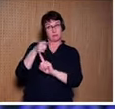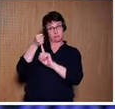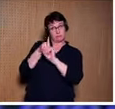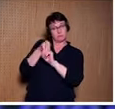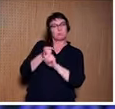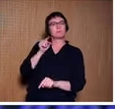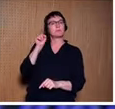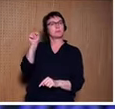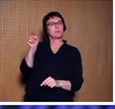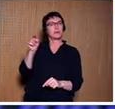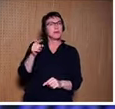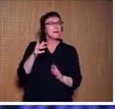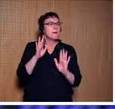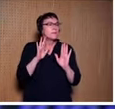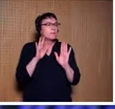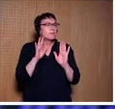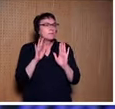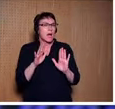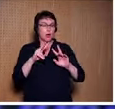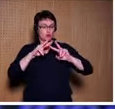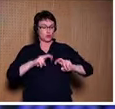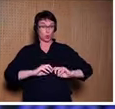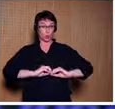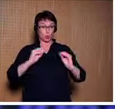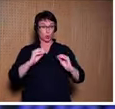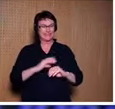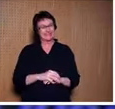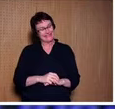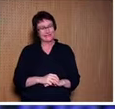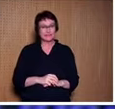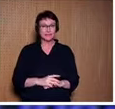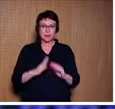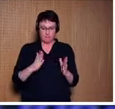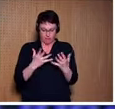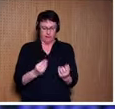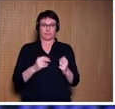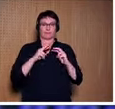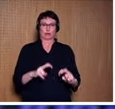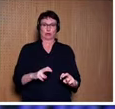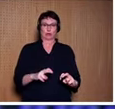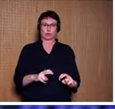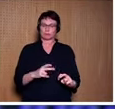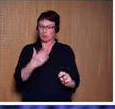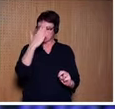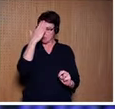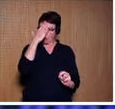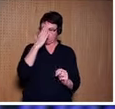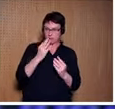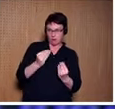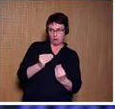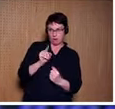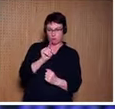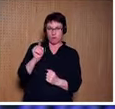to understand how this works. And most importantly, we need the courage and the